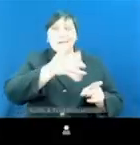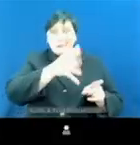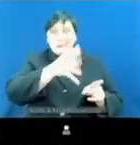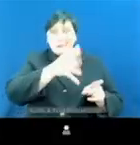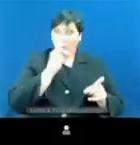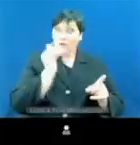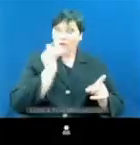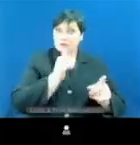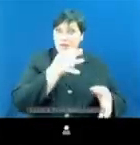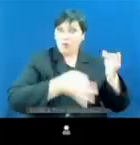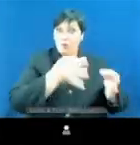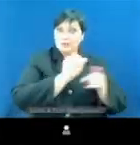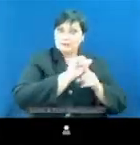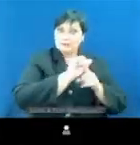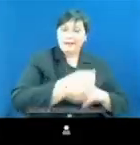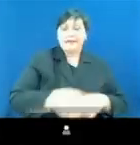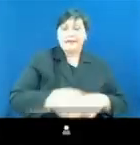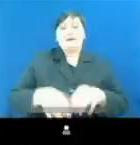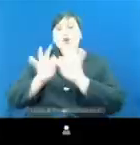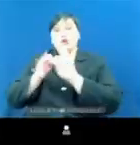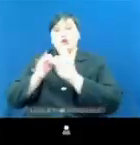rules.